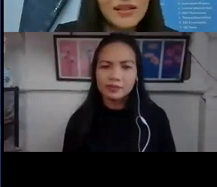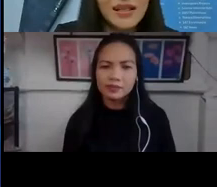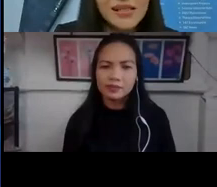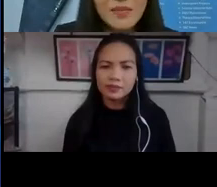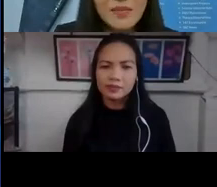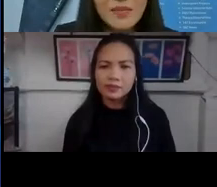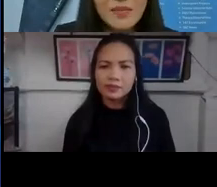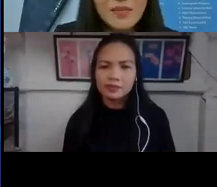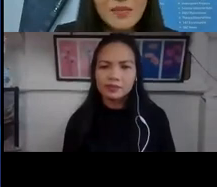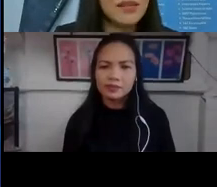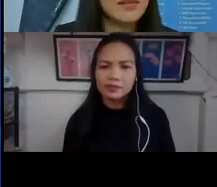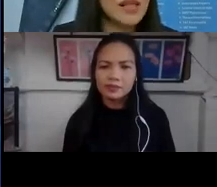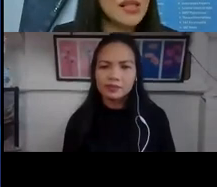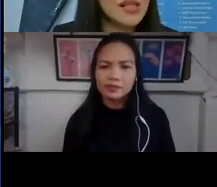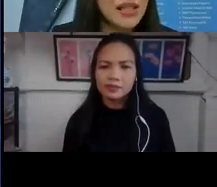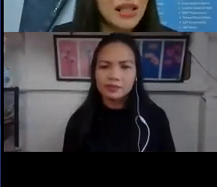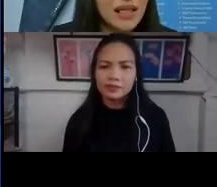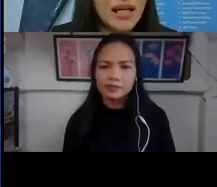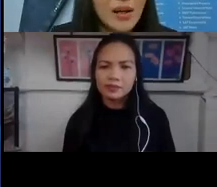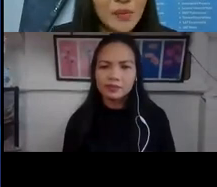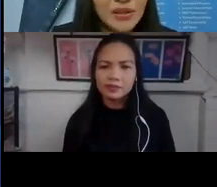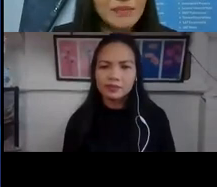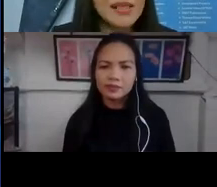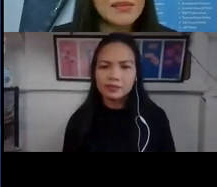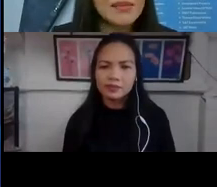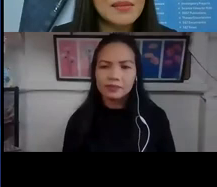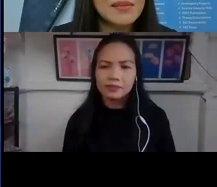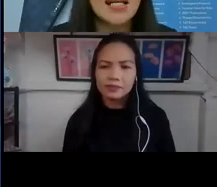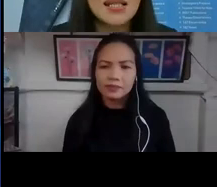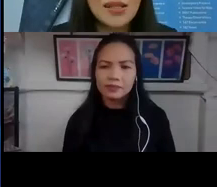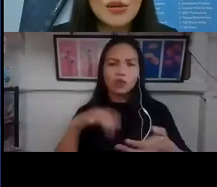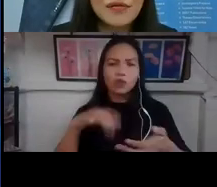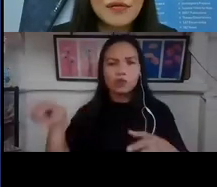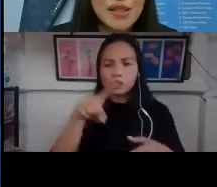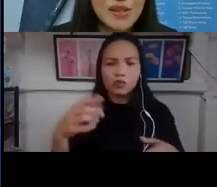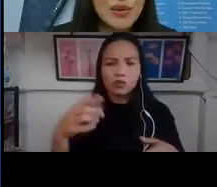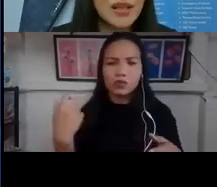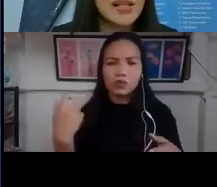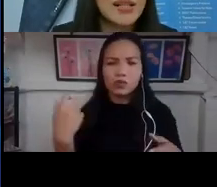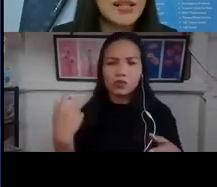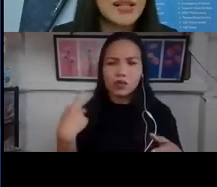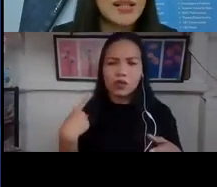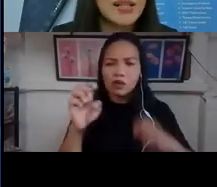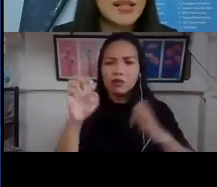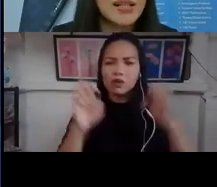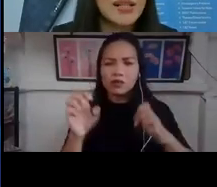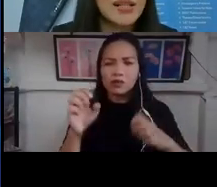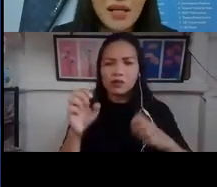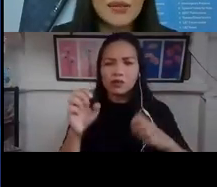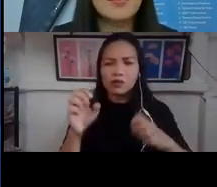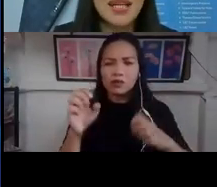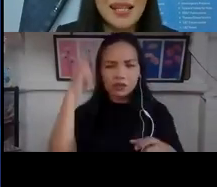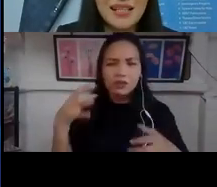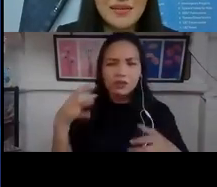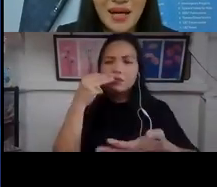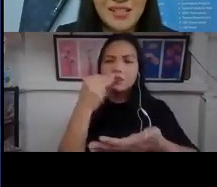Hey, sa mga nagtatanong po ng evaluation link kahapon, please message us through Facebook or through email so that we can